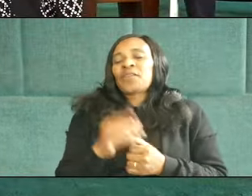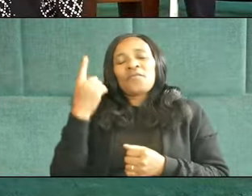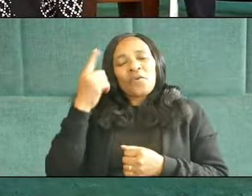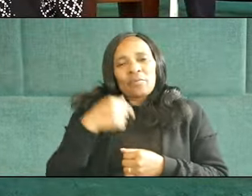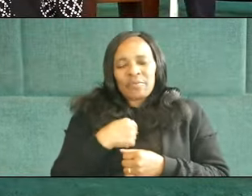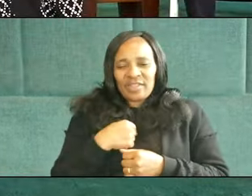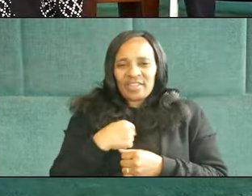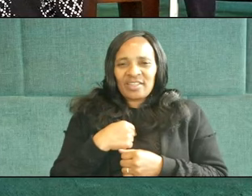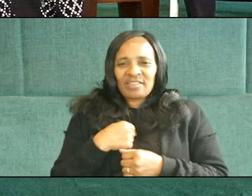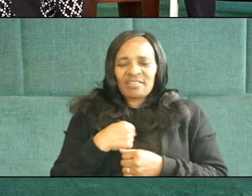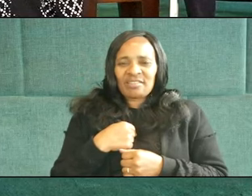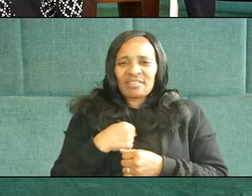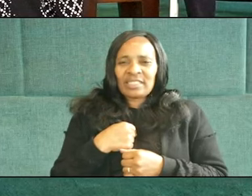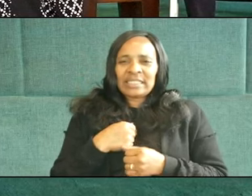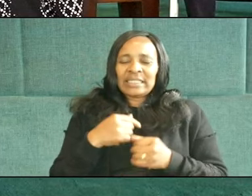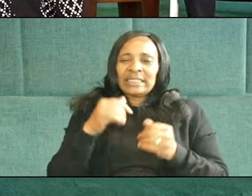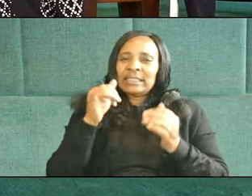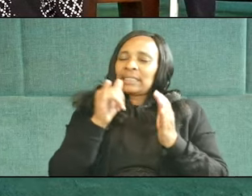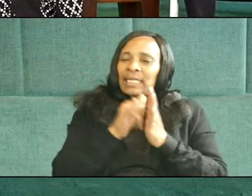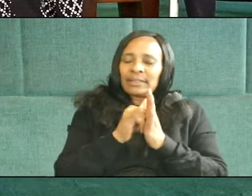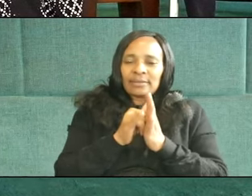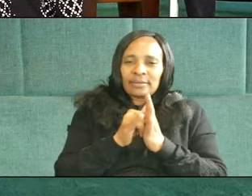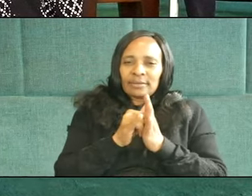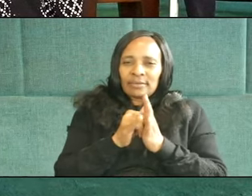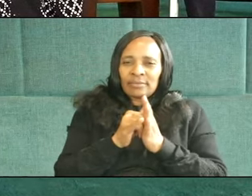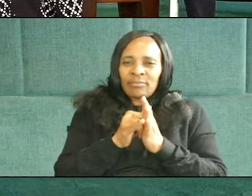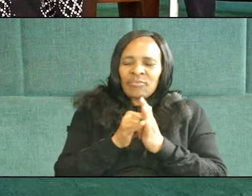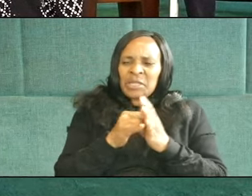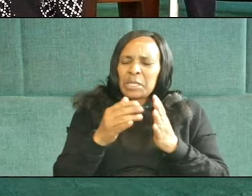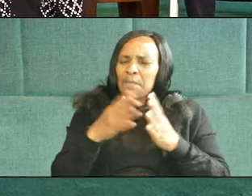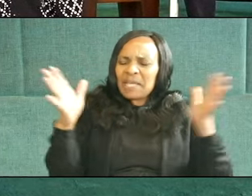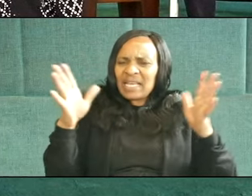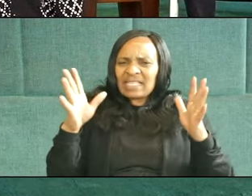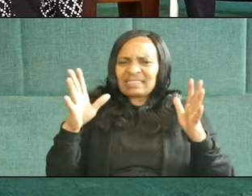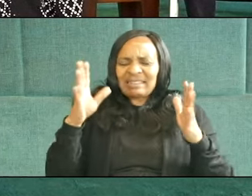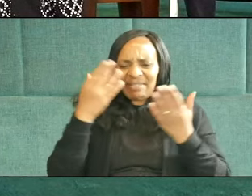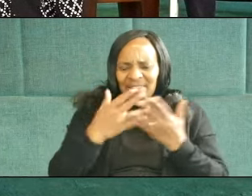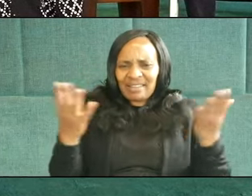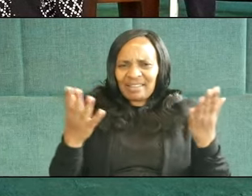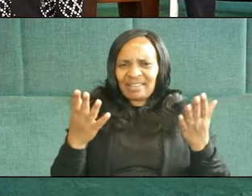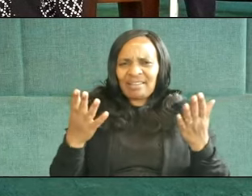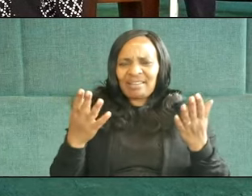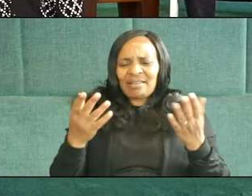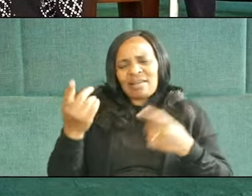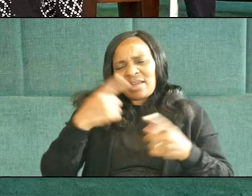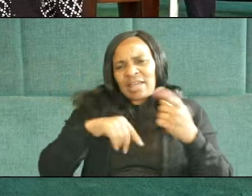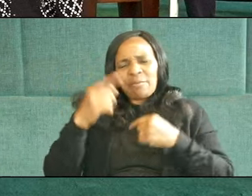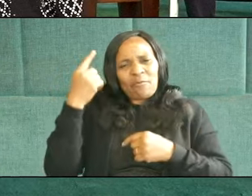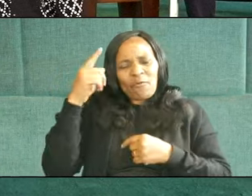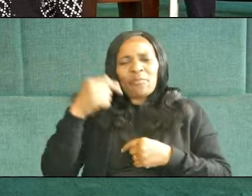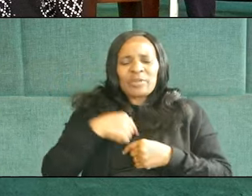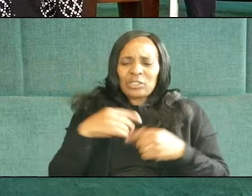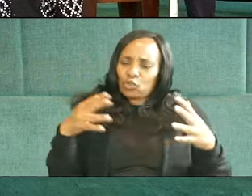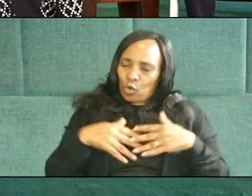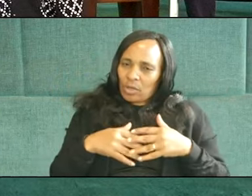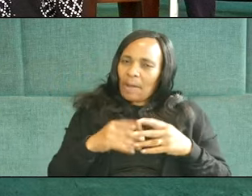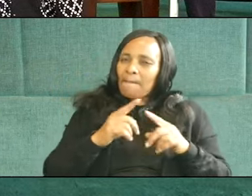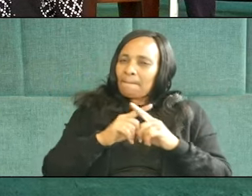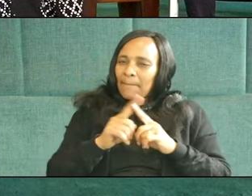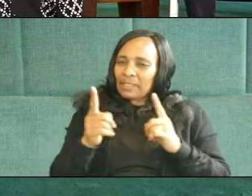me, it was that the biggest thing that I think it came to a shock to me at first,